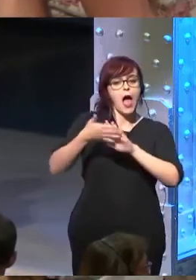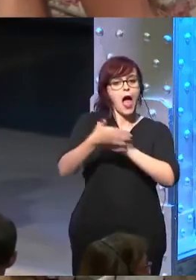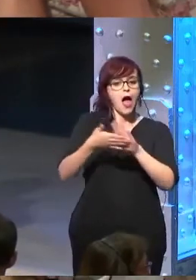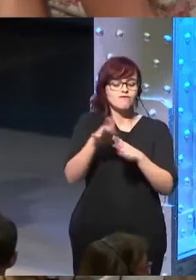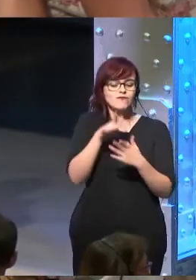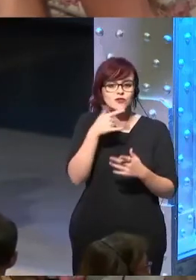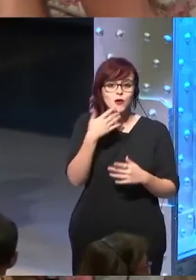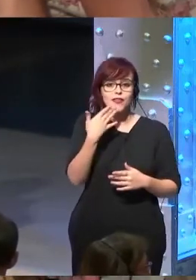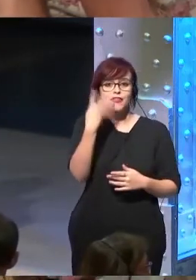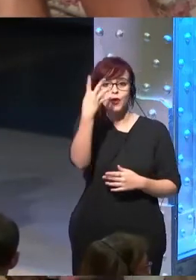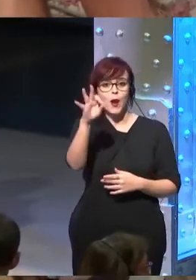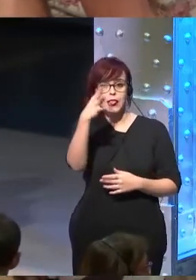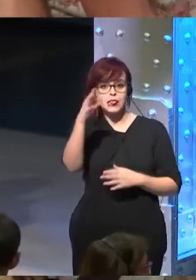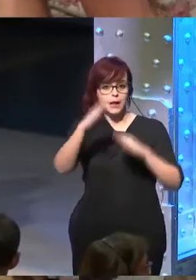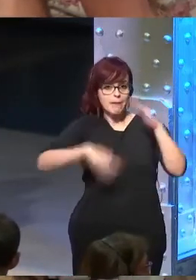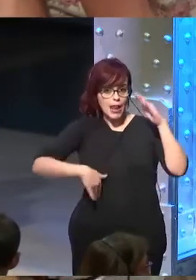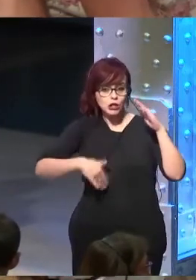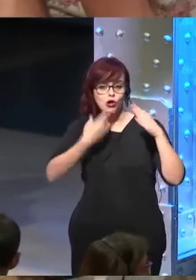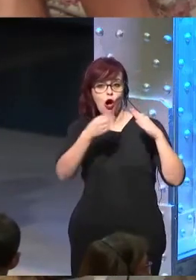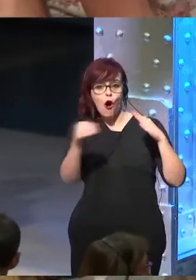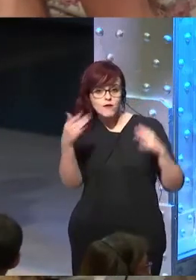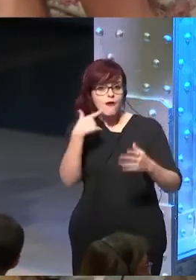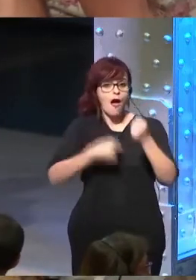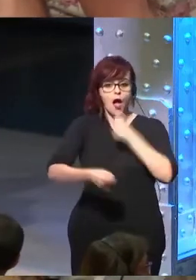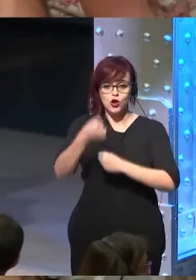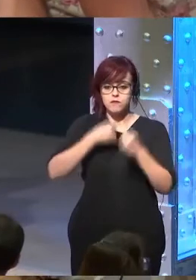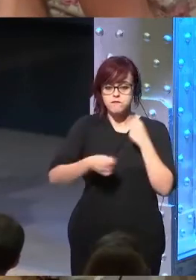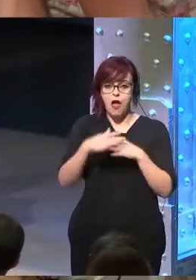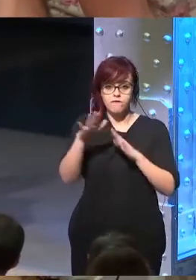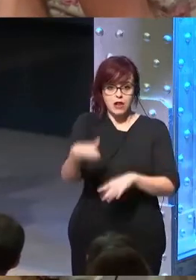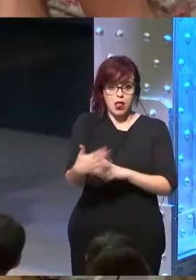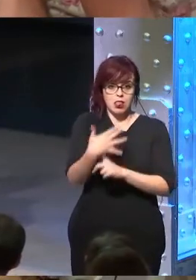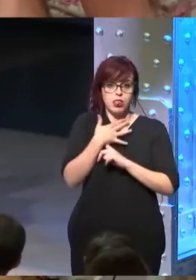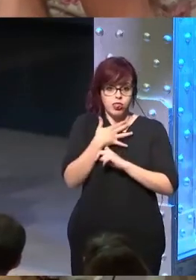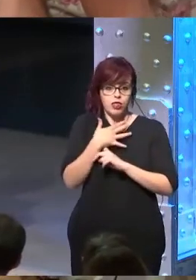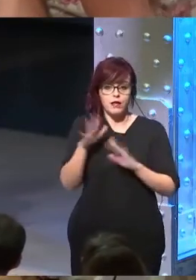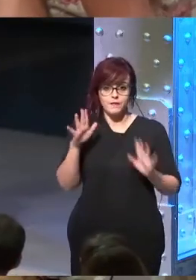are not many examples like that, and I think not many over 60 either.